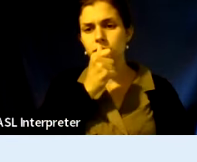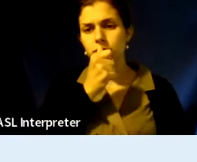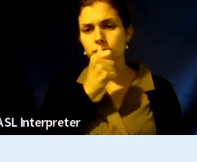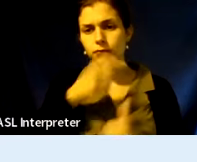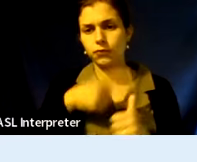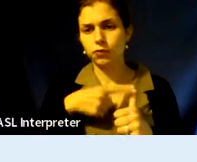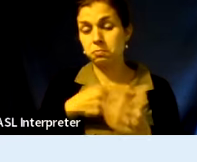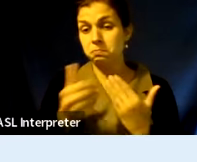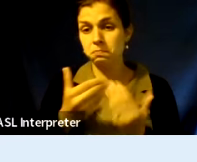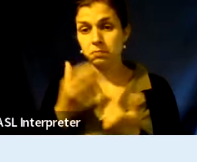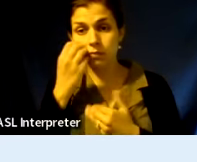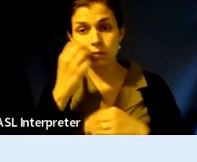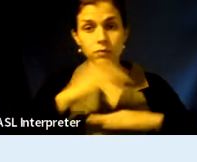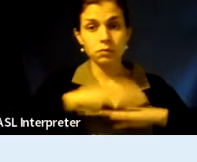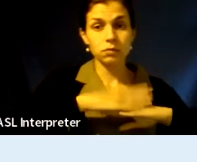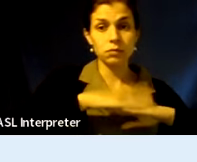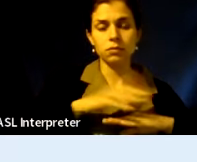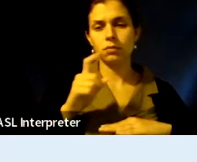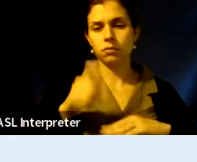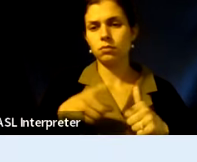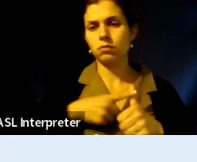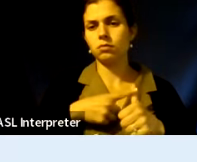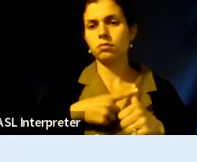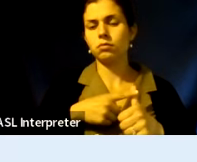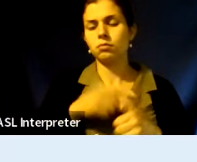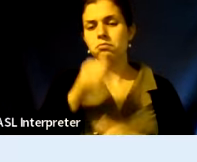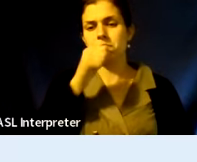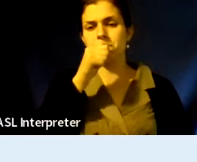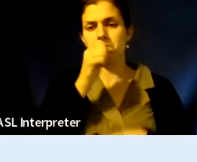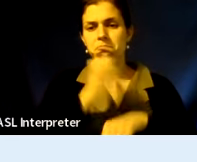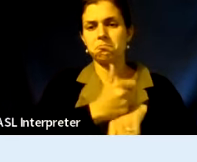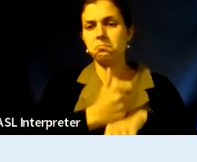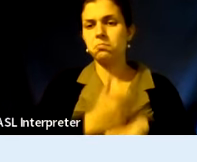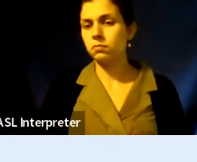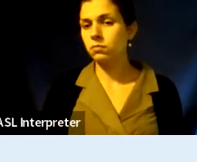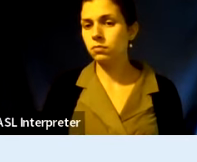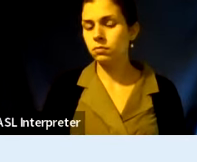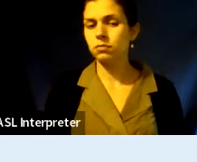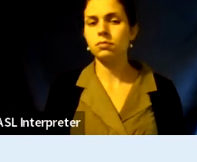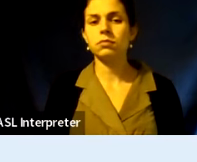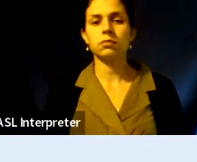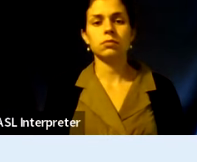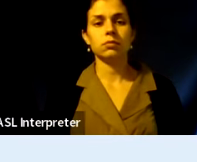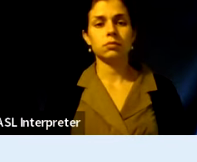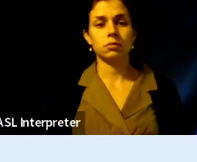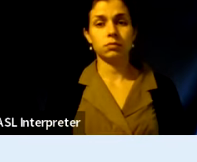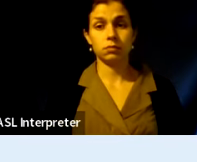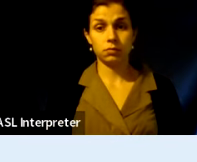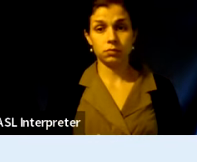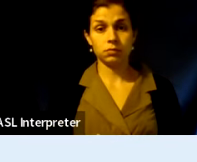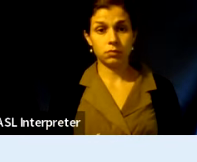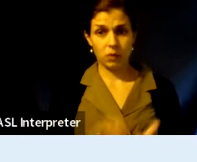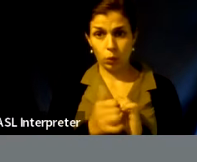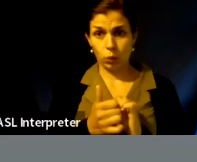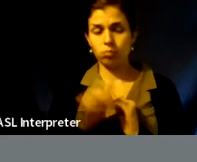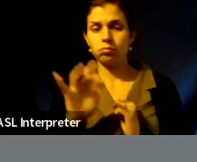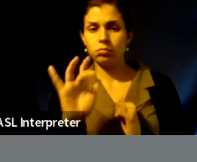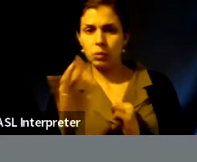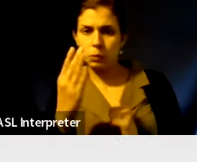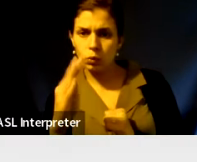desktop version. And to do that is to come here and click on the Forgot Your Login Password link.